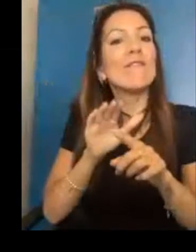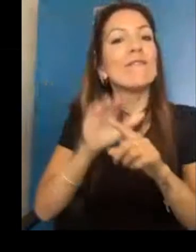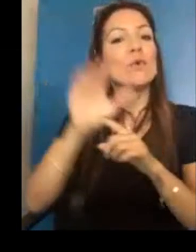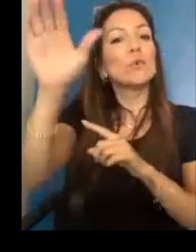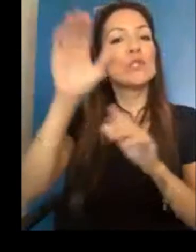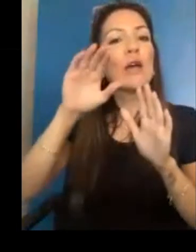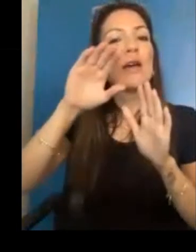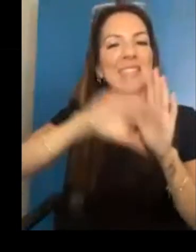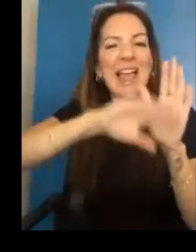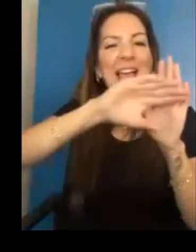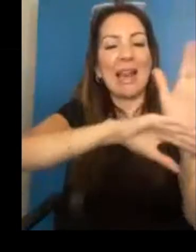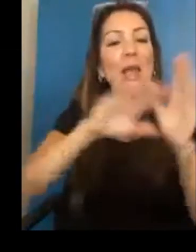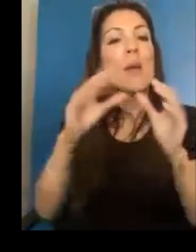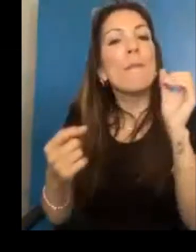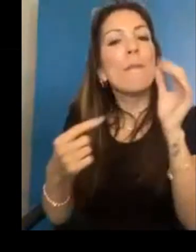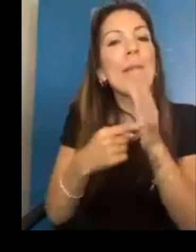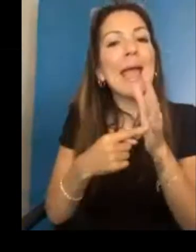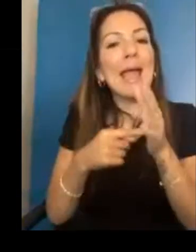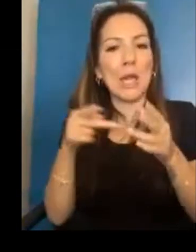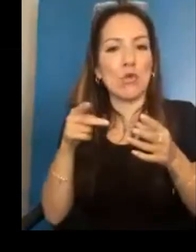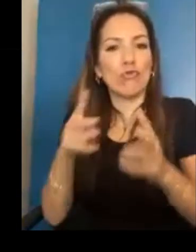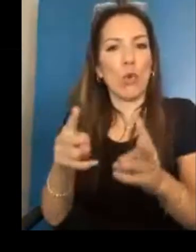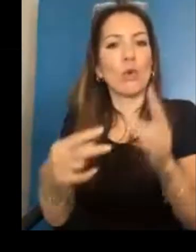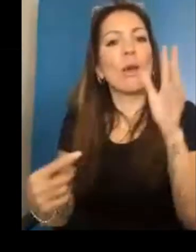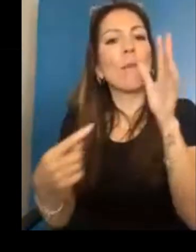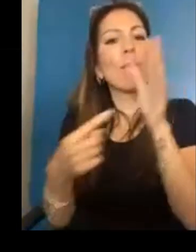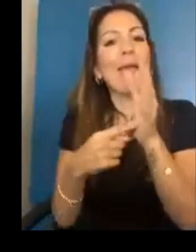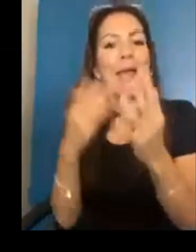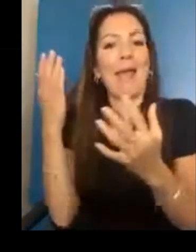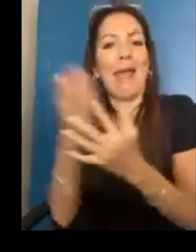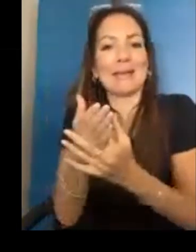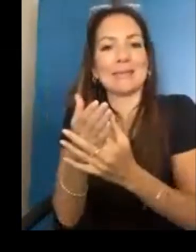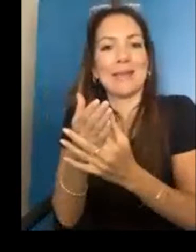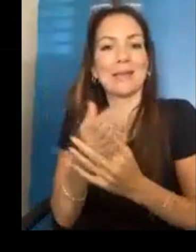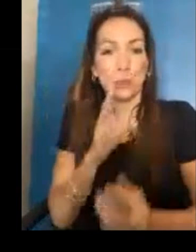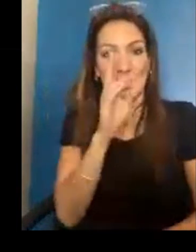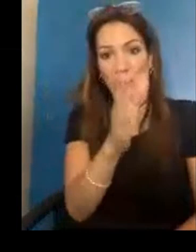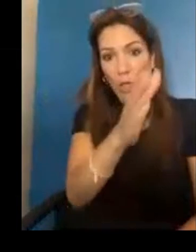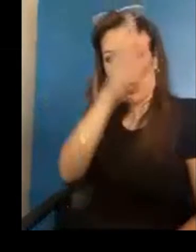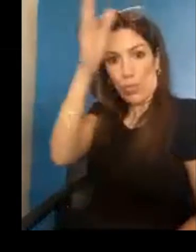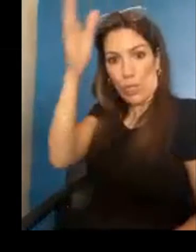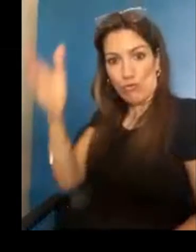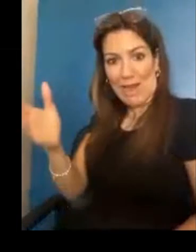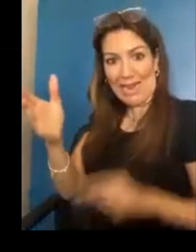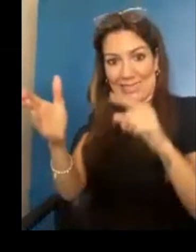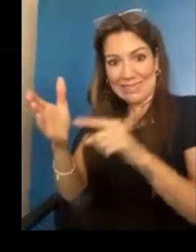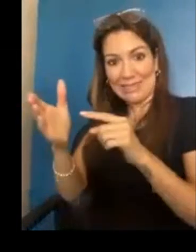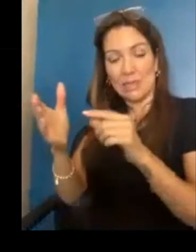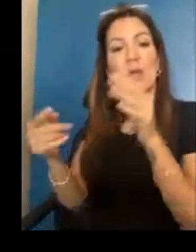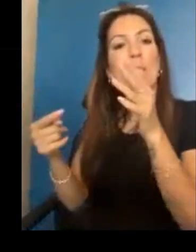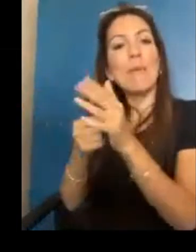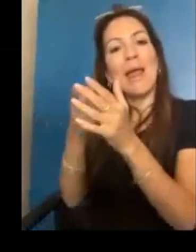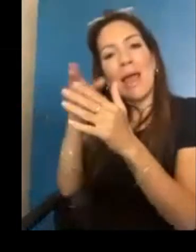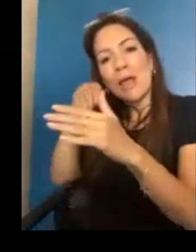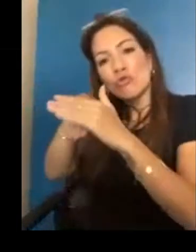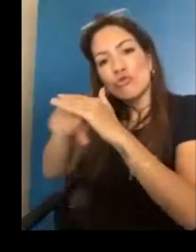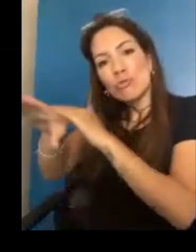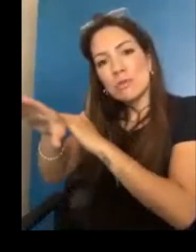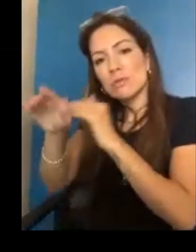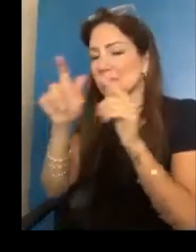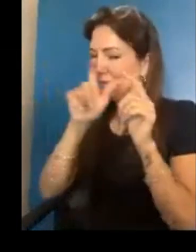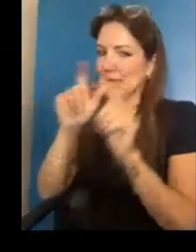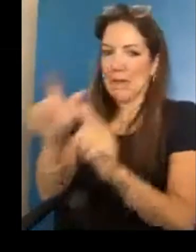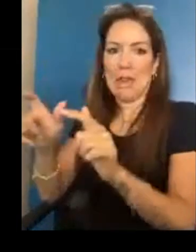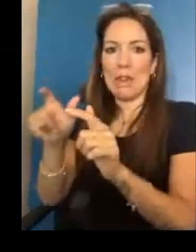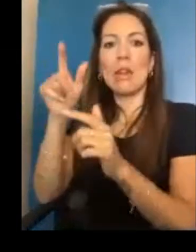is where the main road and main access point will be. So you'll see to the right of that drawing there, the main entrance is highlighted. So that will be the main entrance